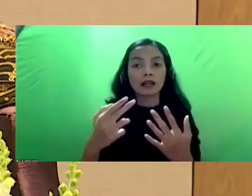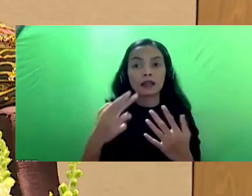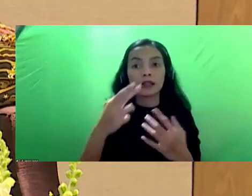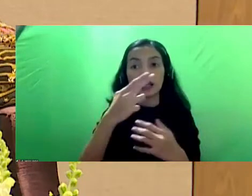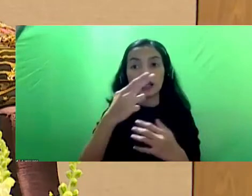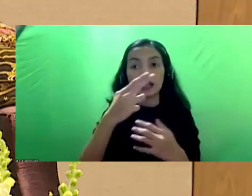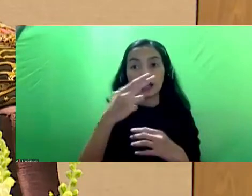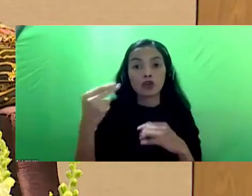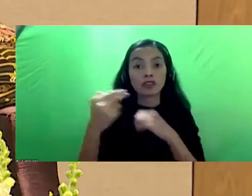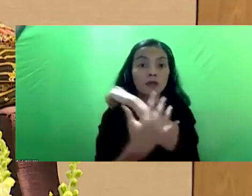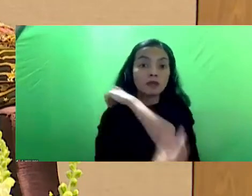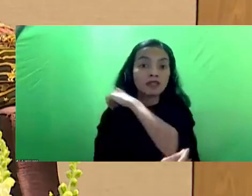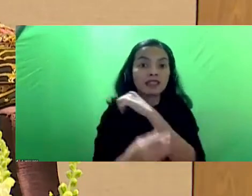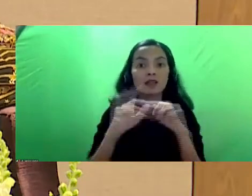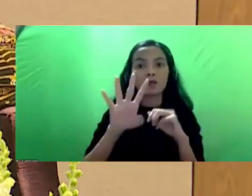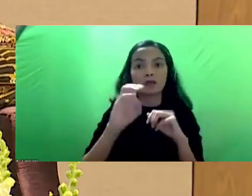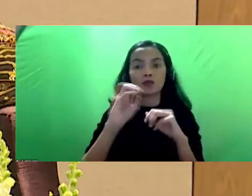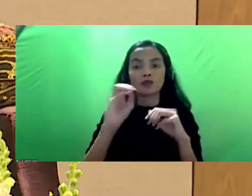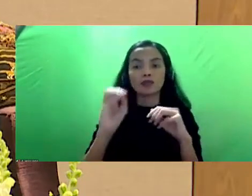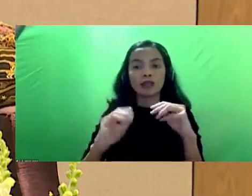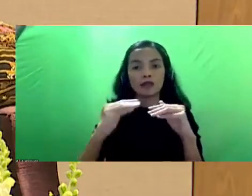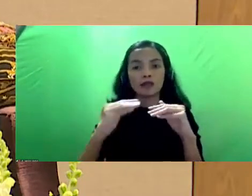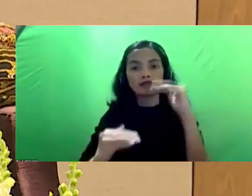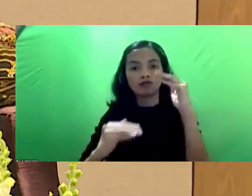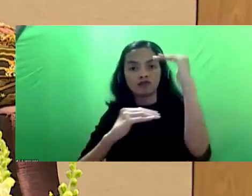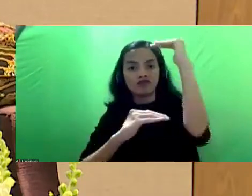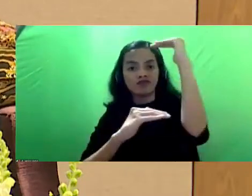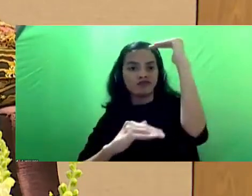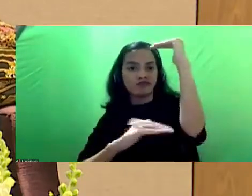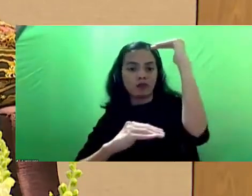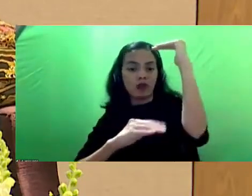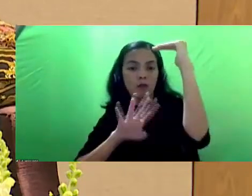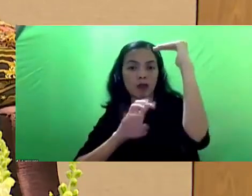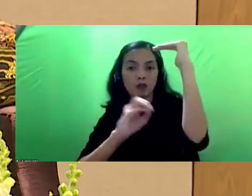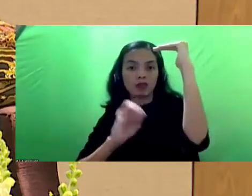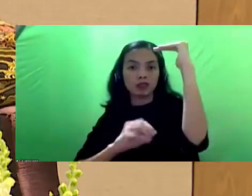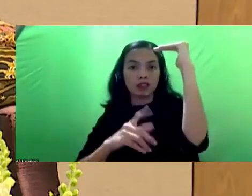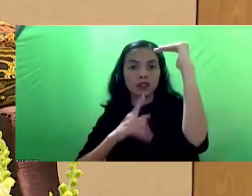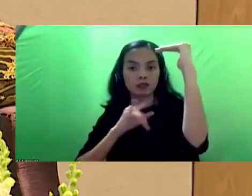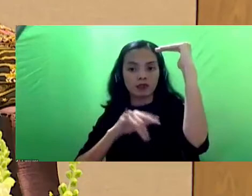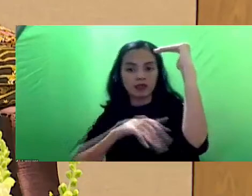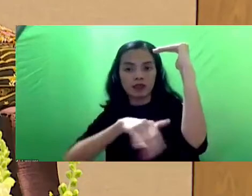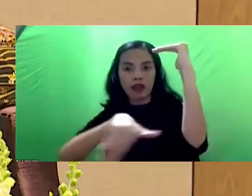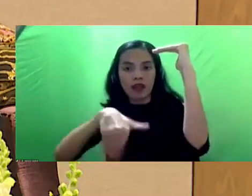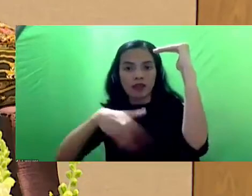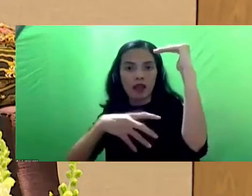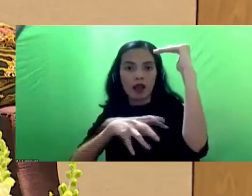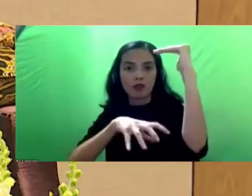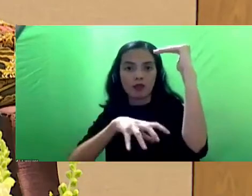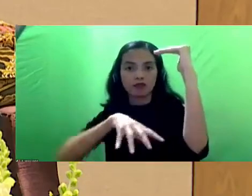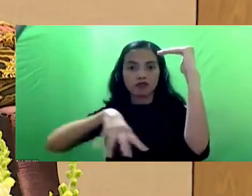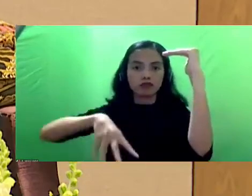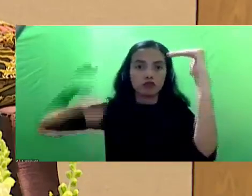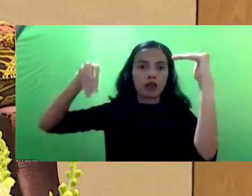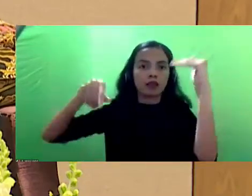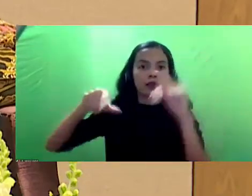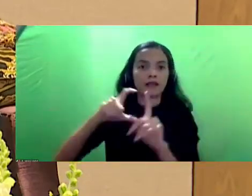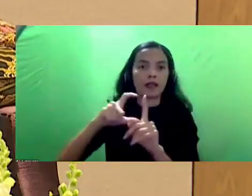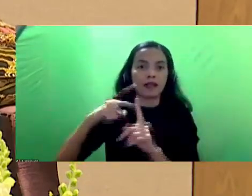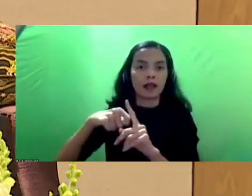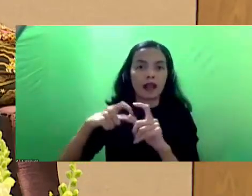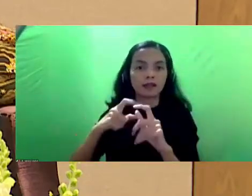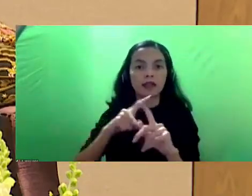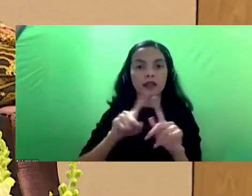I think even in 2018, 2019 pre-pandemic, we already raised the issues with the